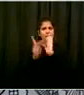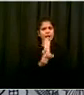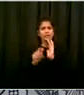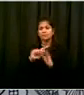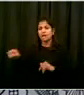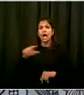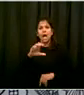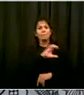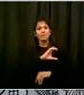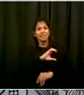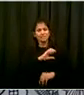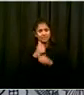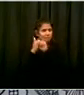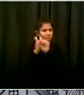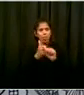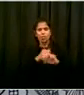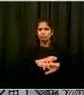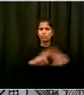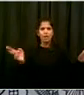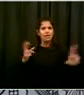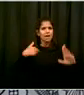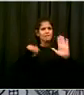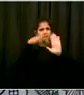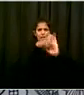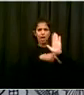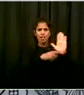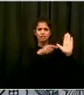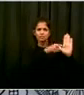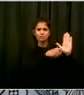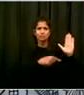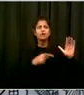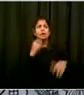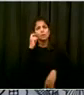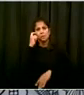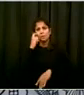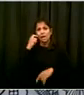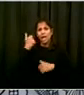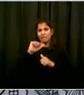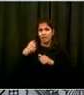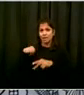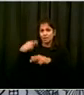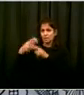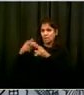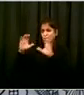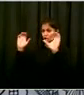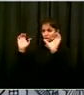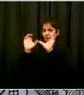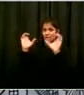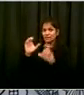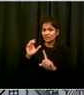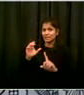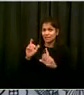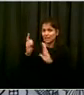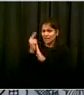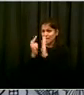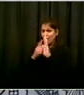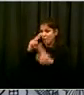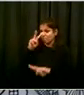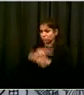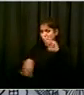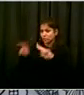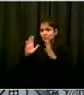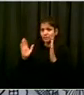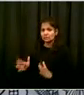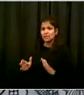clear. Certified legal observers have a right to be a protest. They should not be interfered with. They have a job to do. That job should be